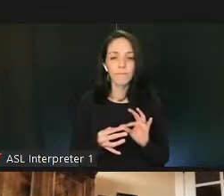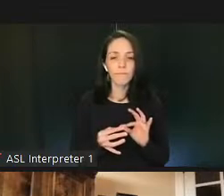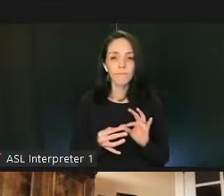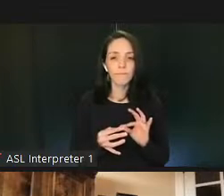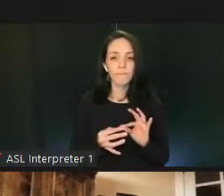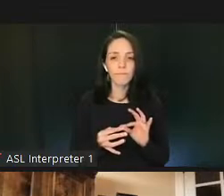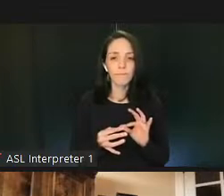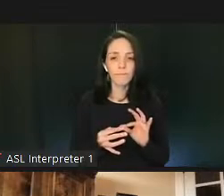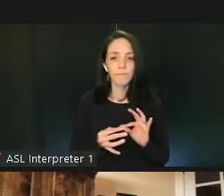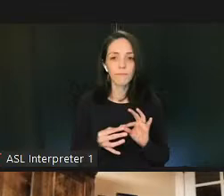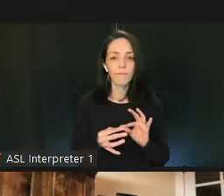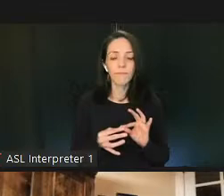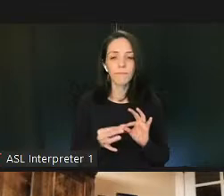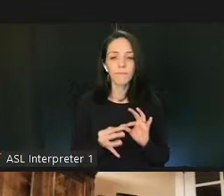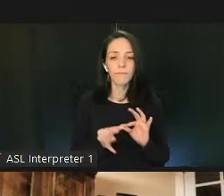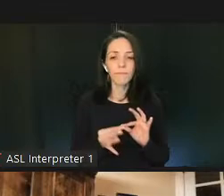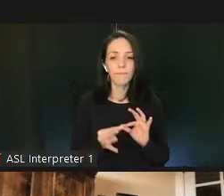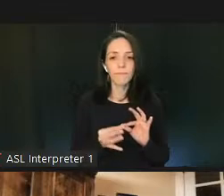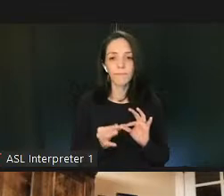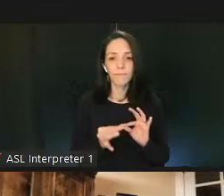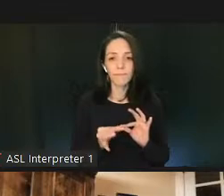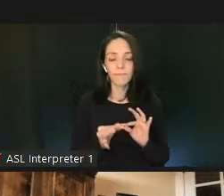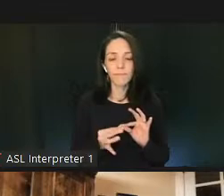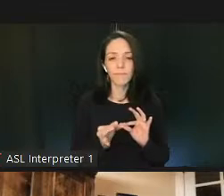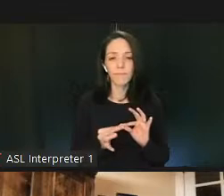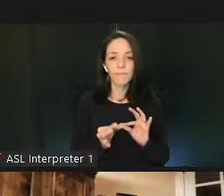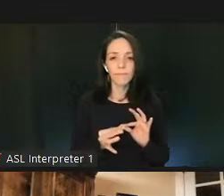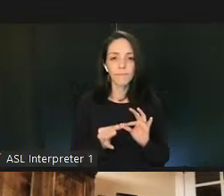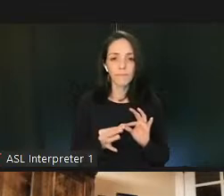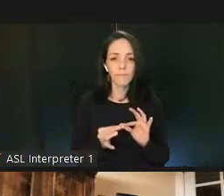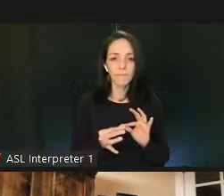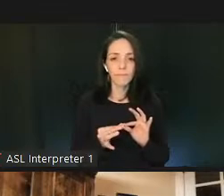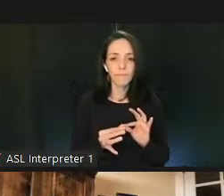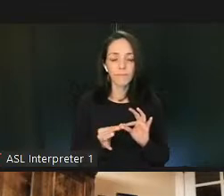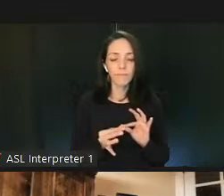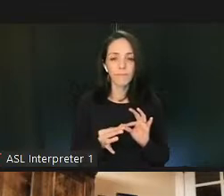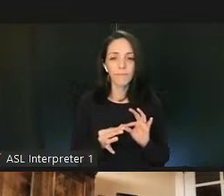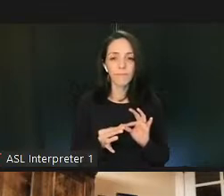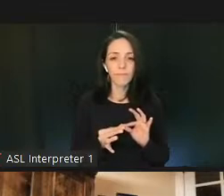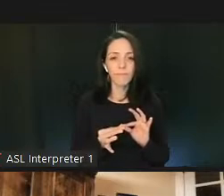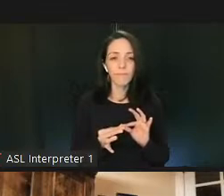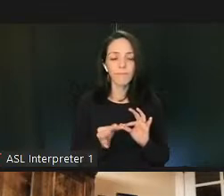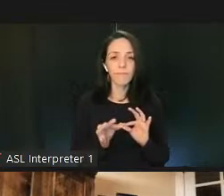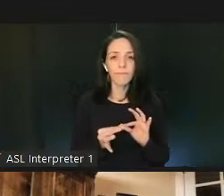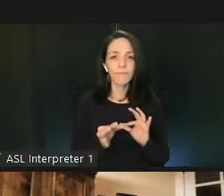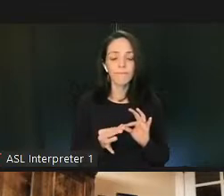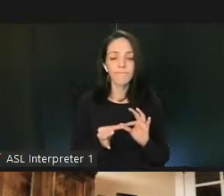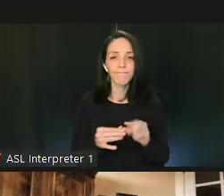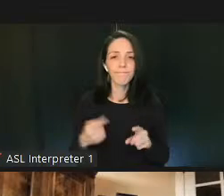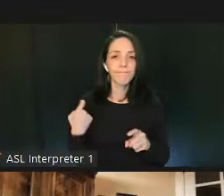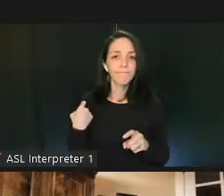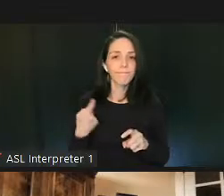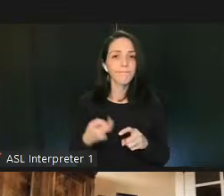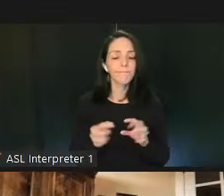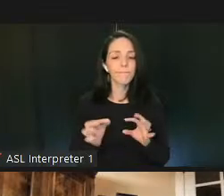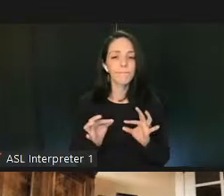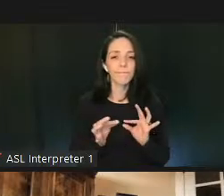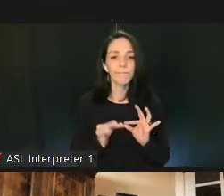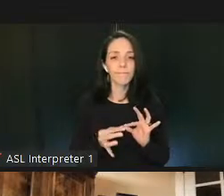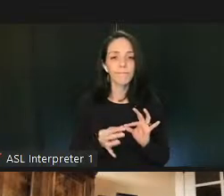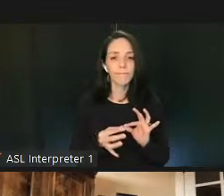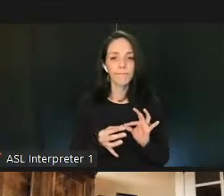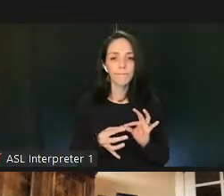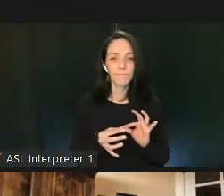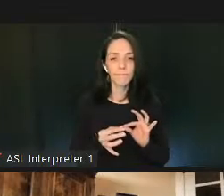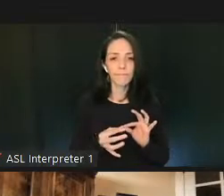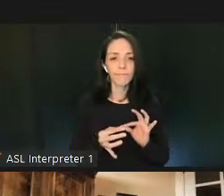www.co.washington.or.us y de ahí va a poder seleccionar la opción para encontrar la reunión de hoy y encontrar las diapositivas